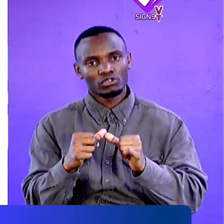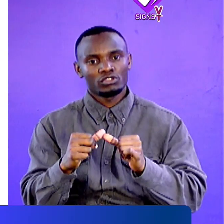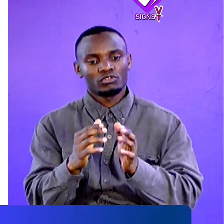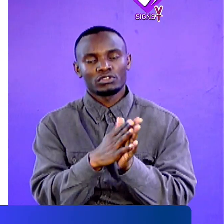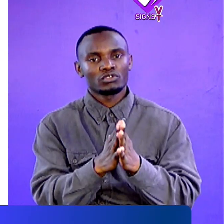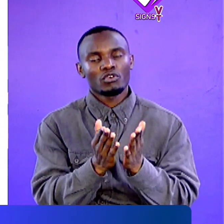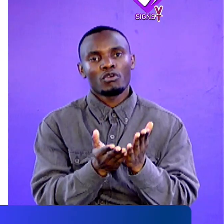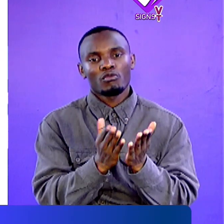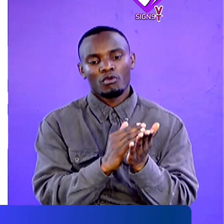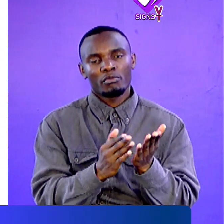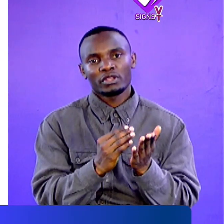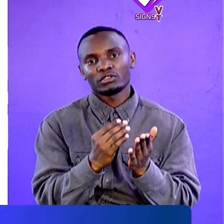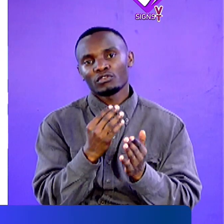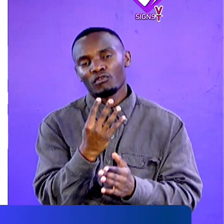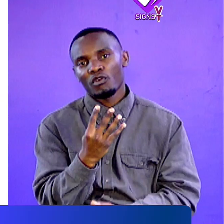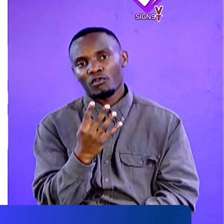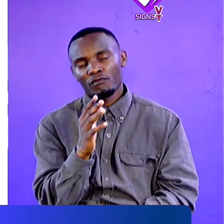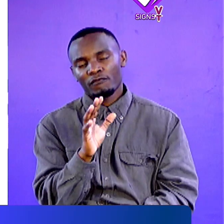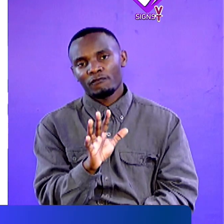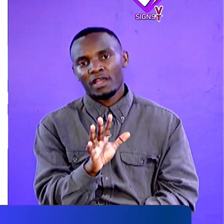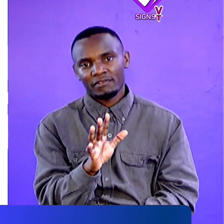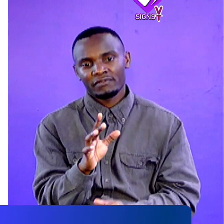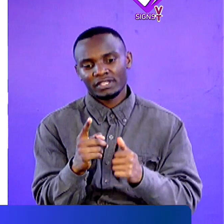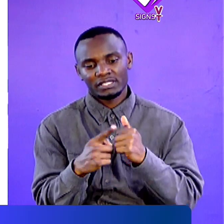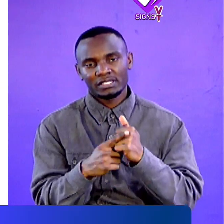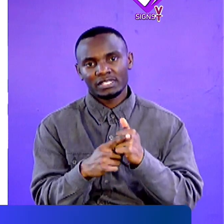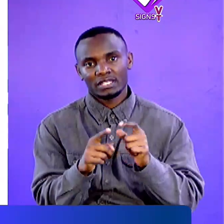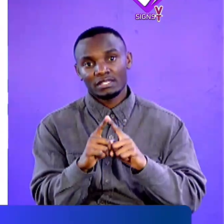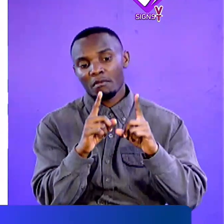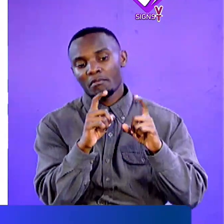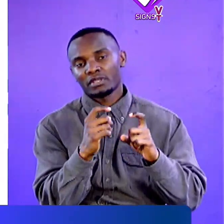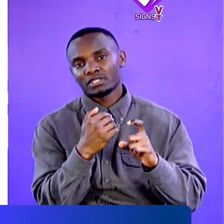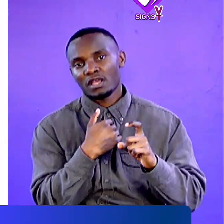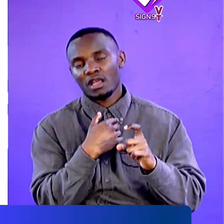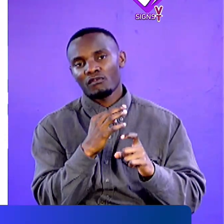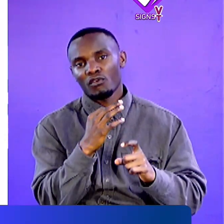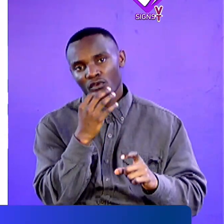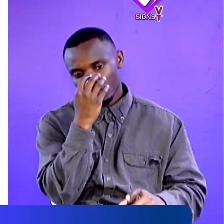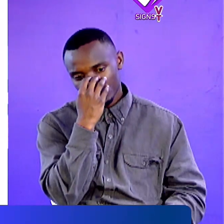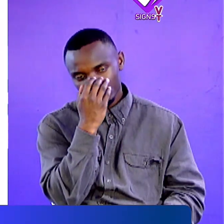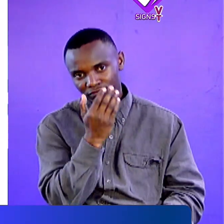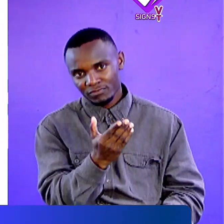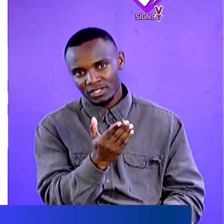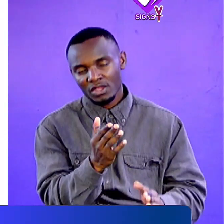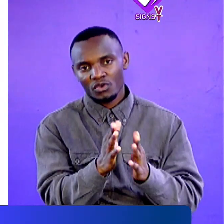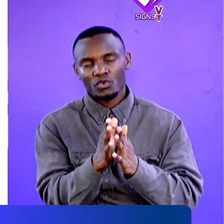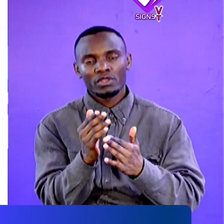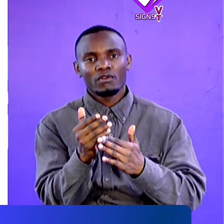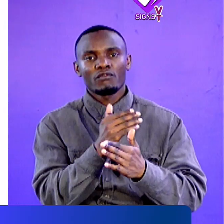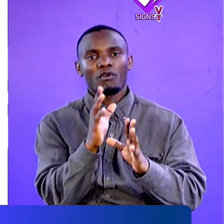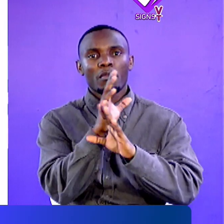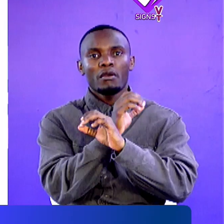and 6. And pictured there is President William Ruto sitting in the State House with former President of the United